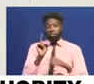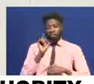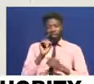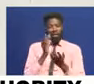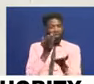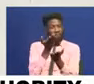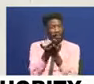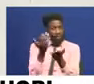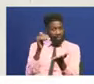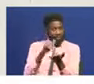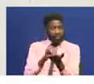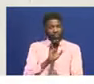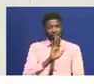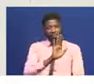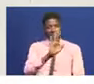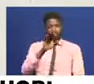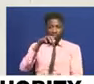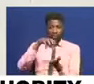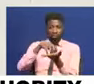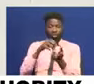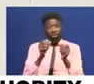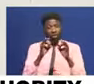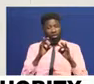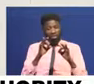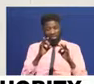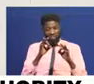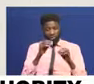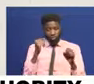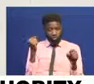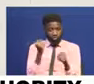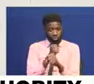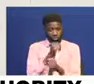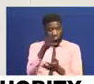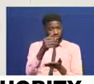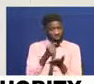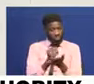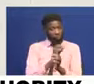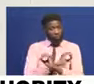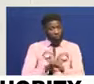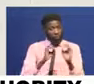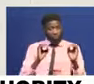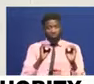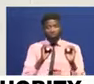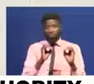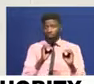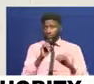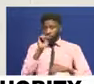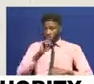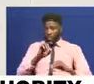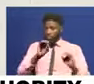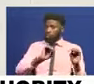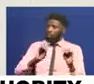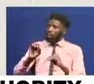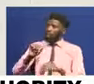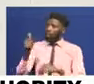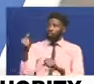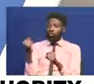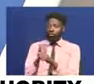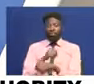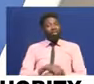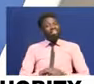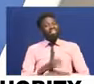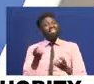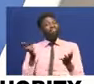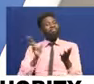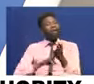positions. Correct. And for those who do not qualify, you're saying they have to be absorbed. In fact, the term is not to say reapply for